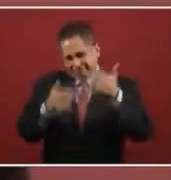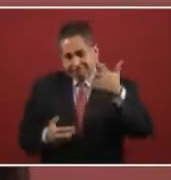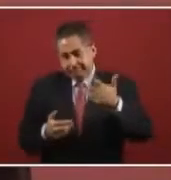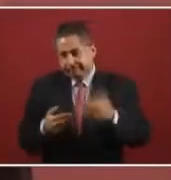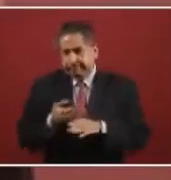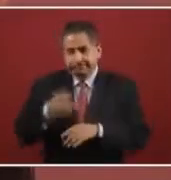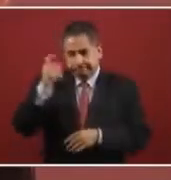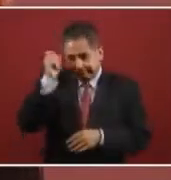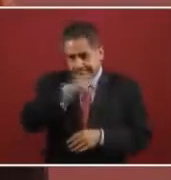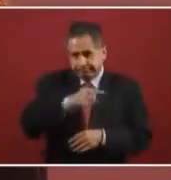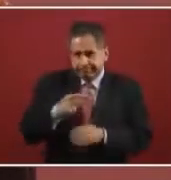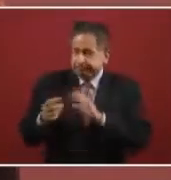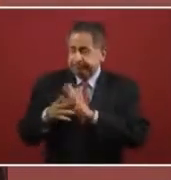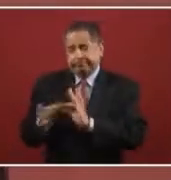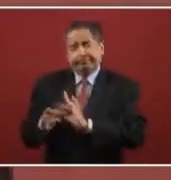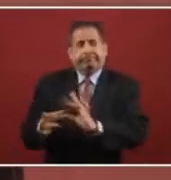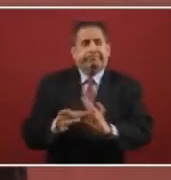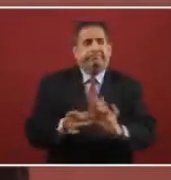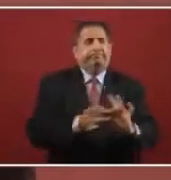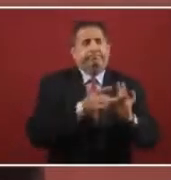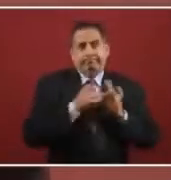the matters are so varied that it's difficult to just,